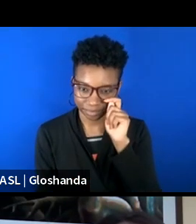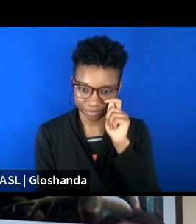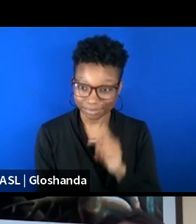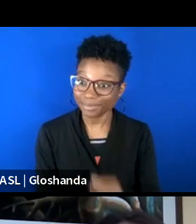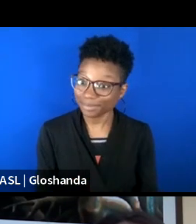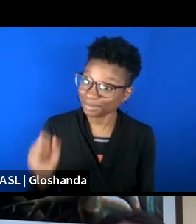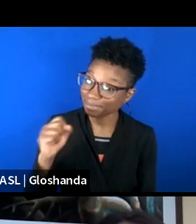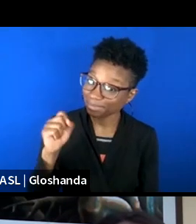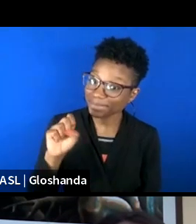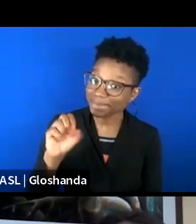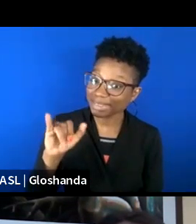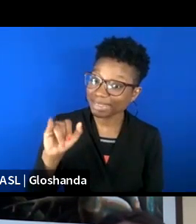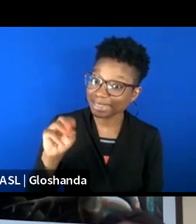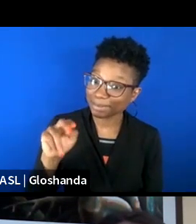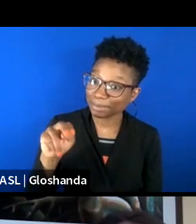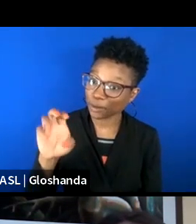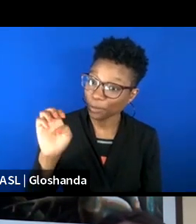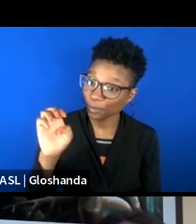Yes, Simone.